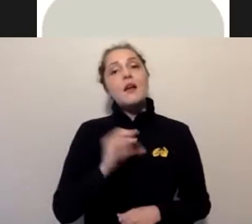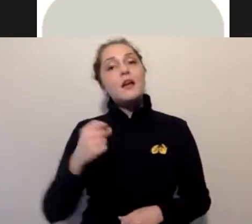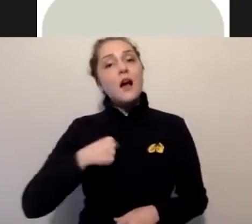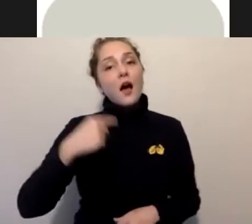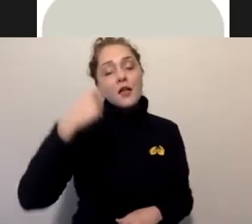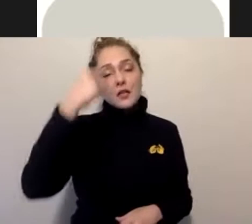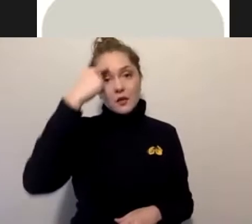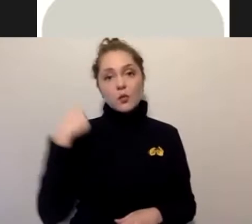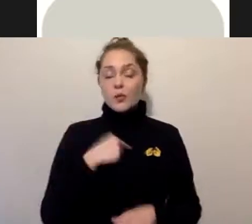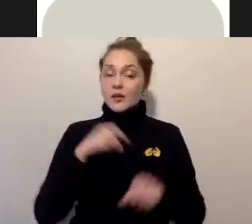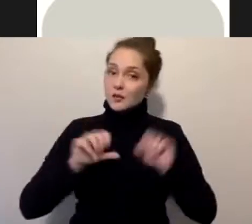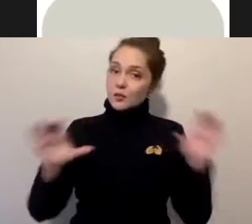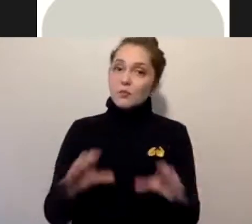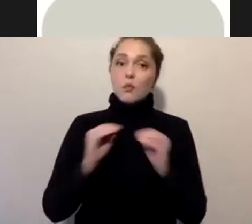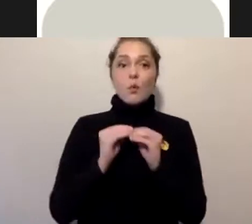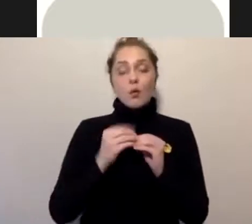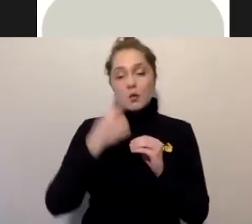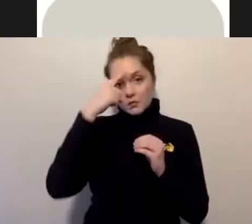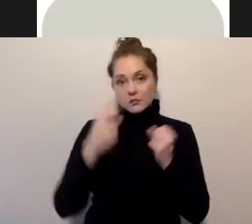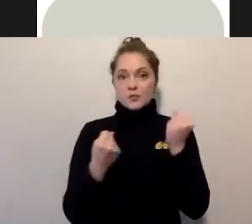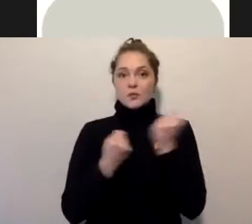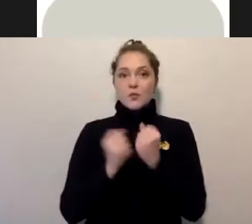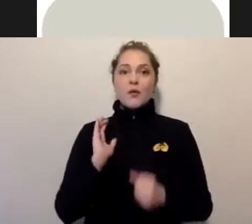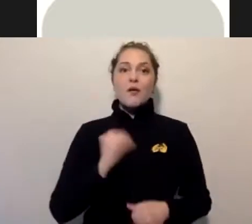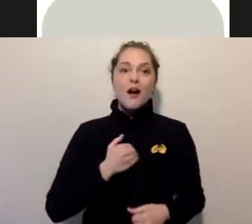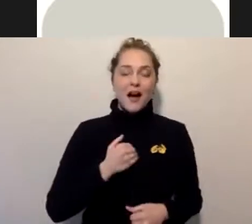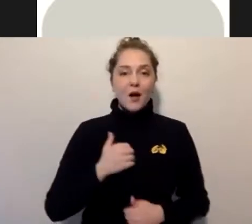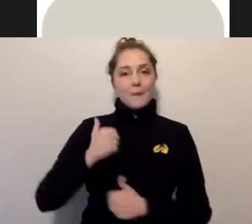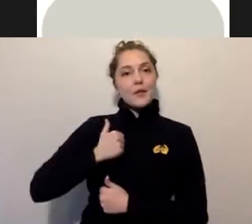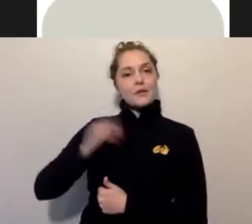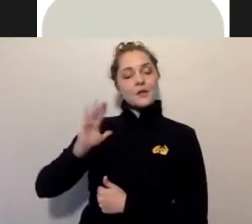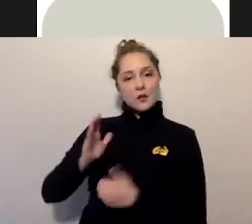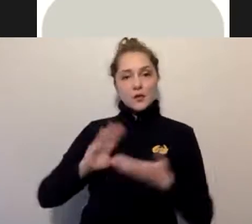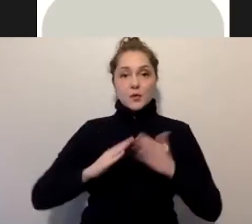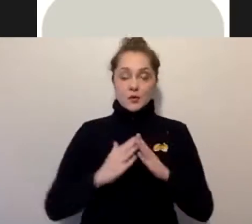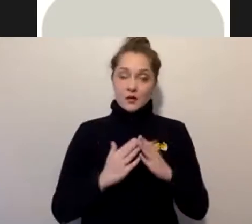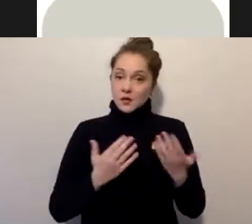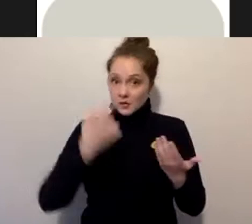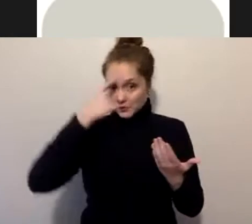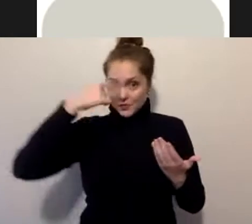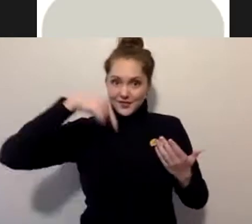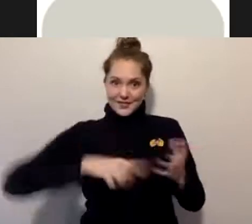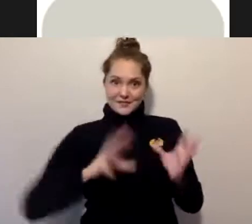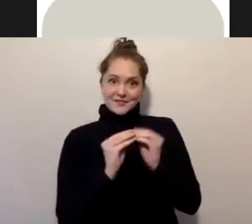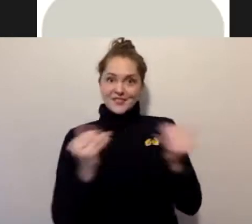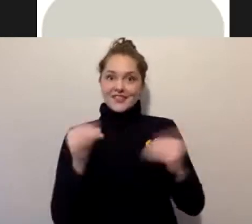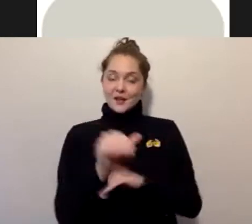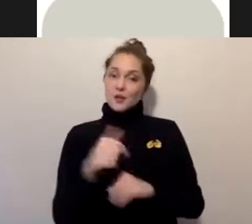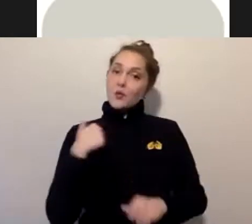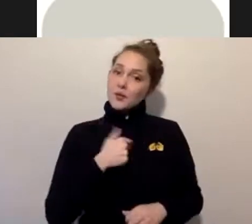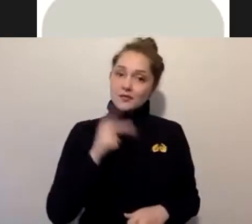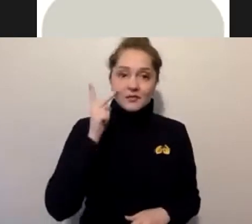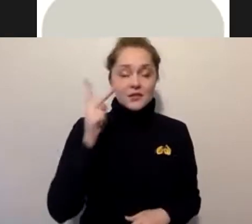that we can do more to support our veteran community, which in the purpose of this forum tonight, we see a